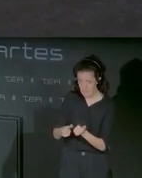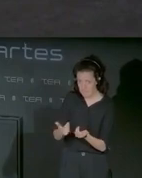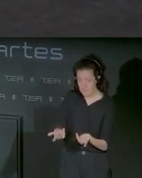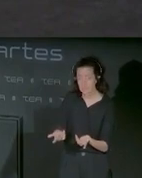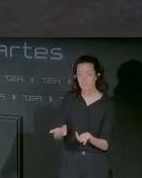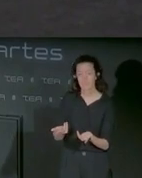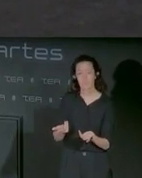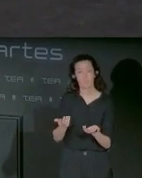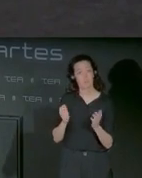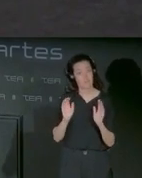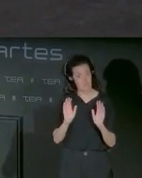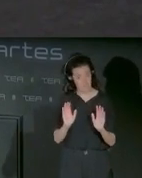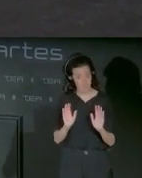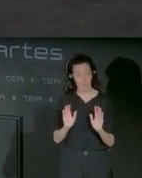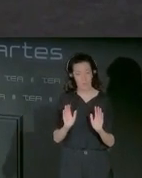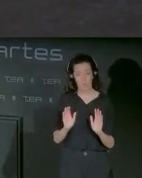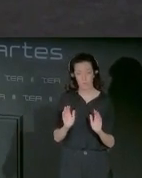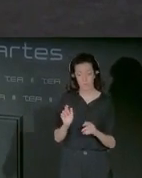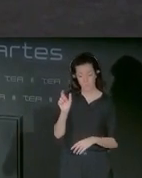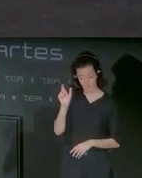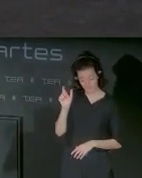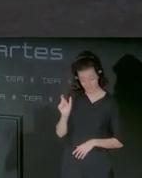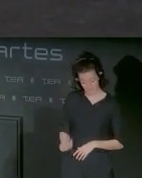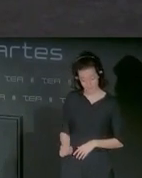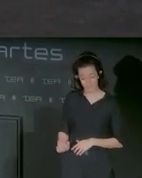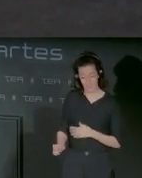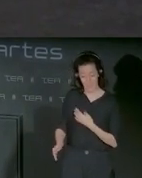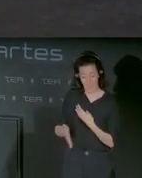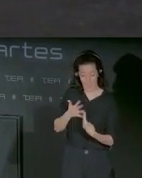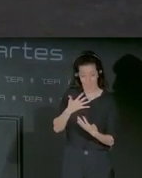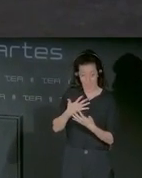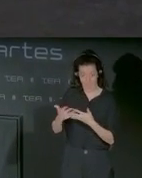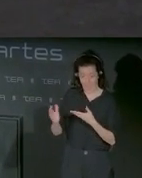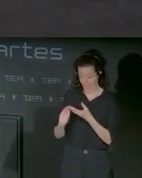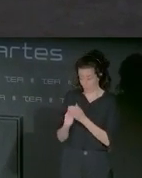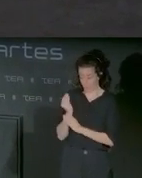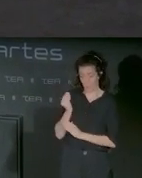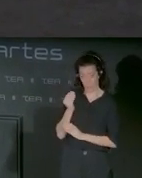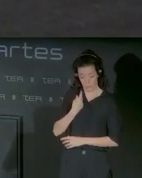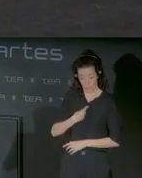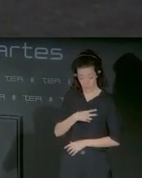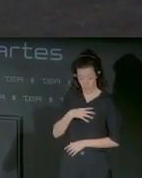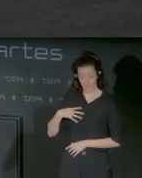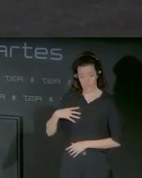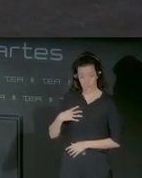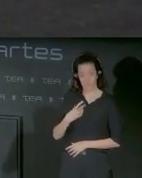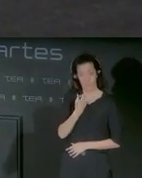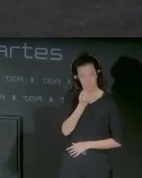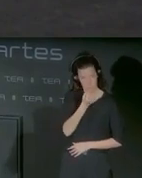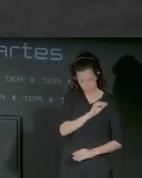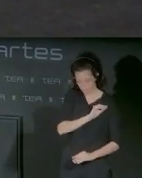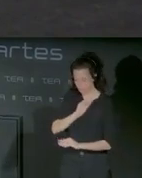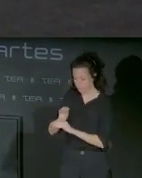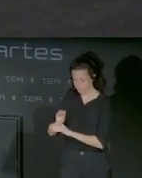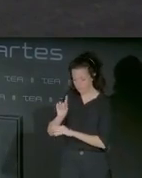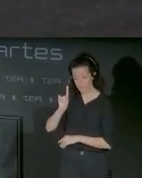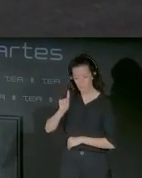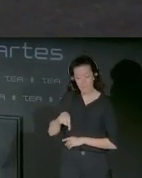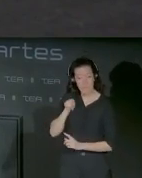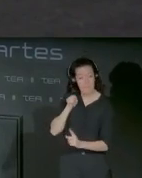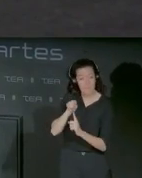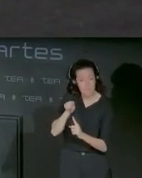got funds. Even a game with our legendary basketball player Dejan Petrović got funds. So there